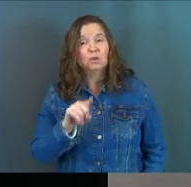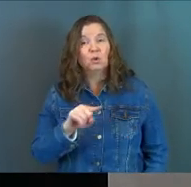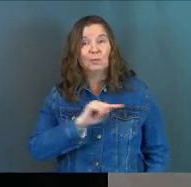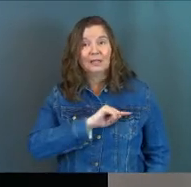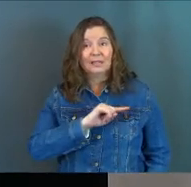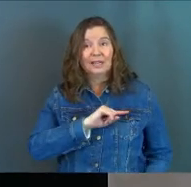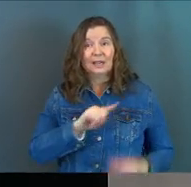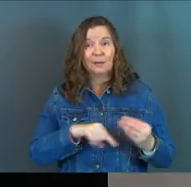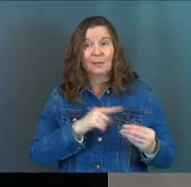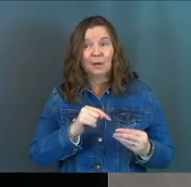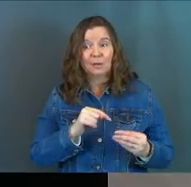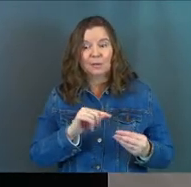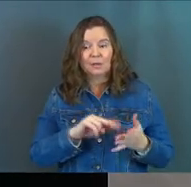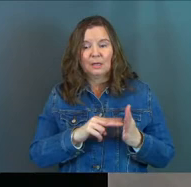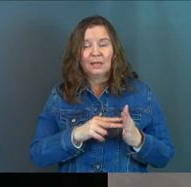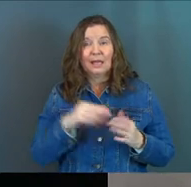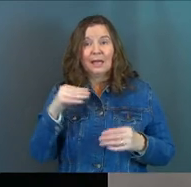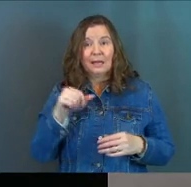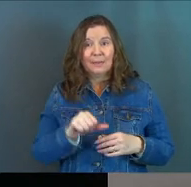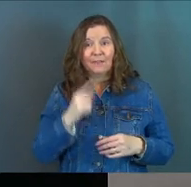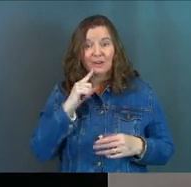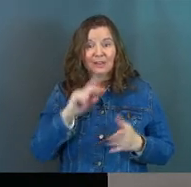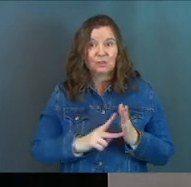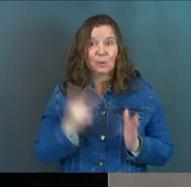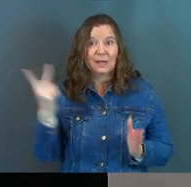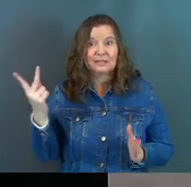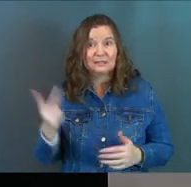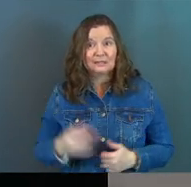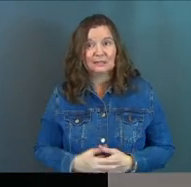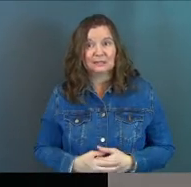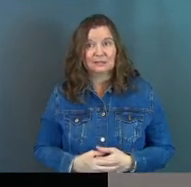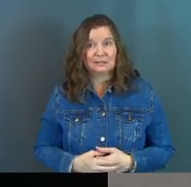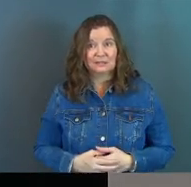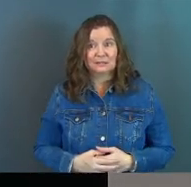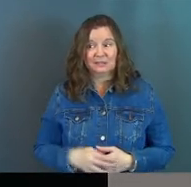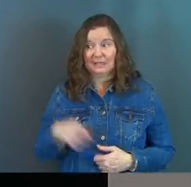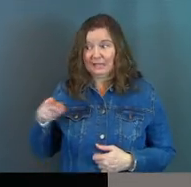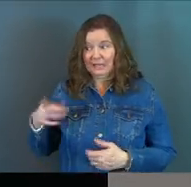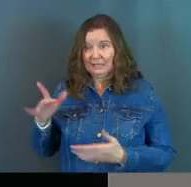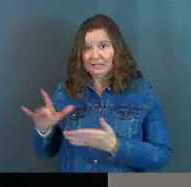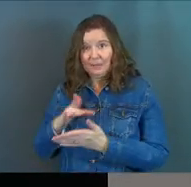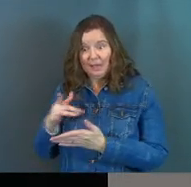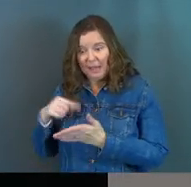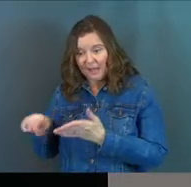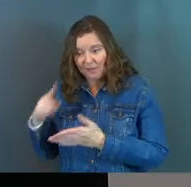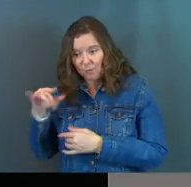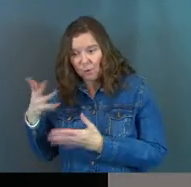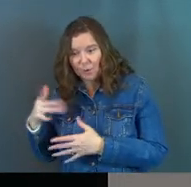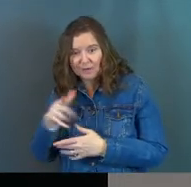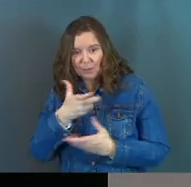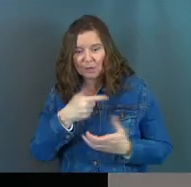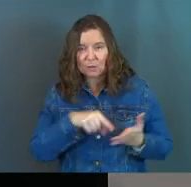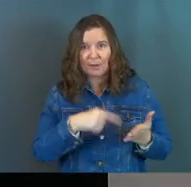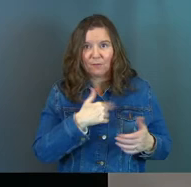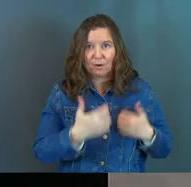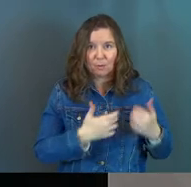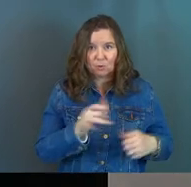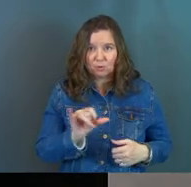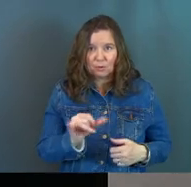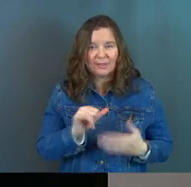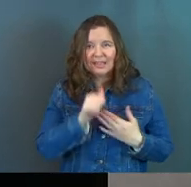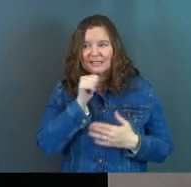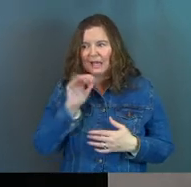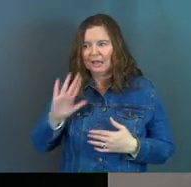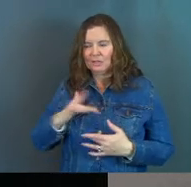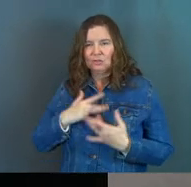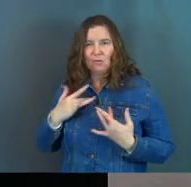You being guilty about it is paying for the thing twice. He's paying for it. He doesn't want you paying for it emotionally too.